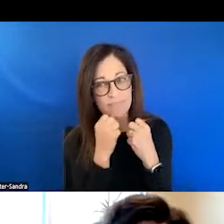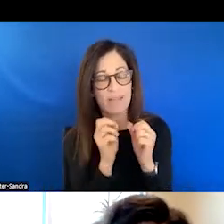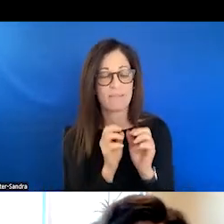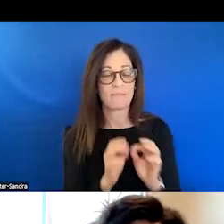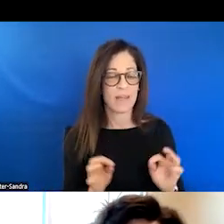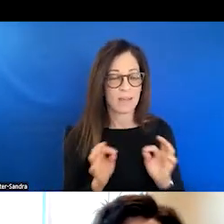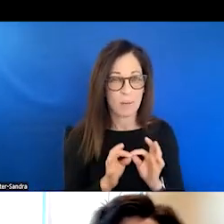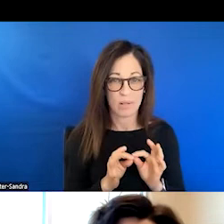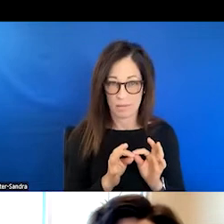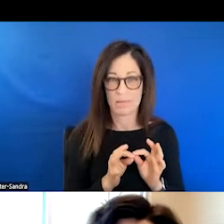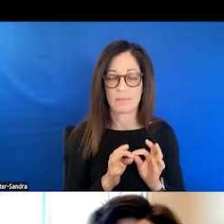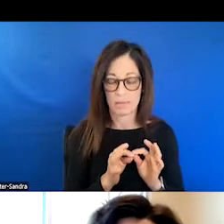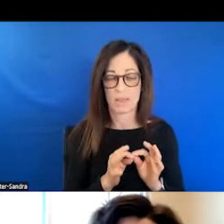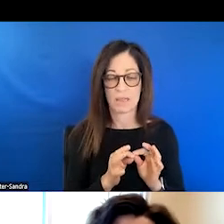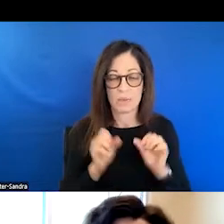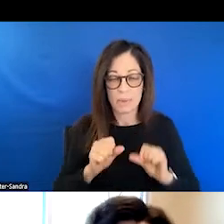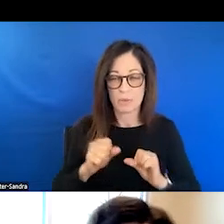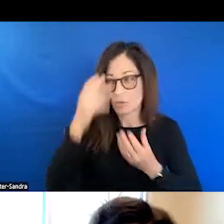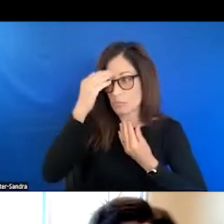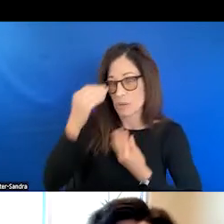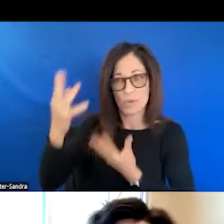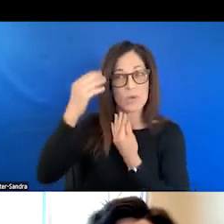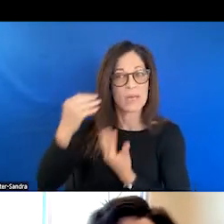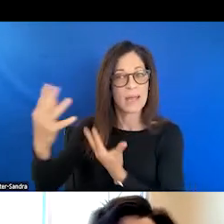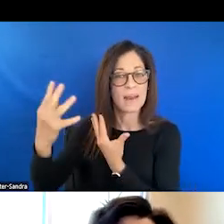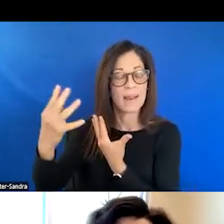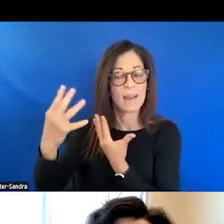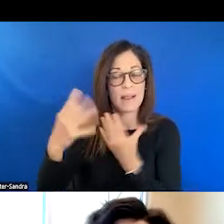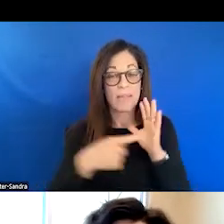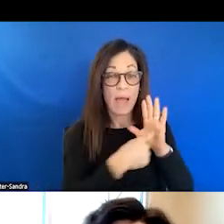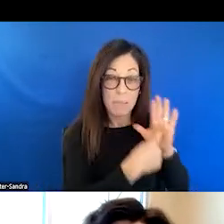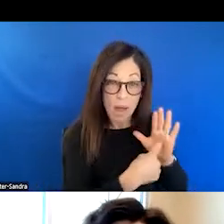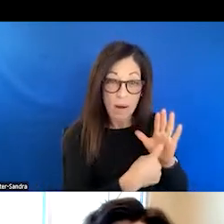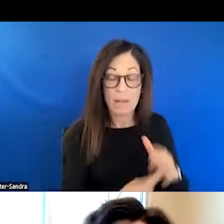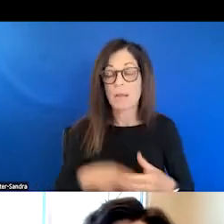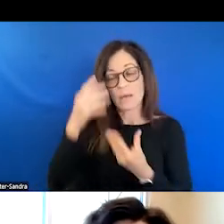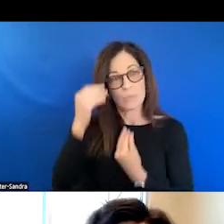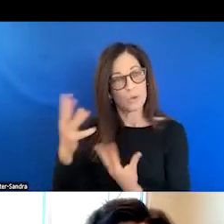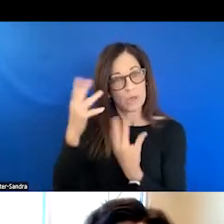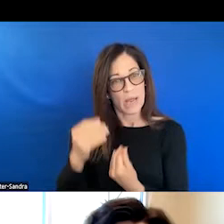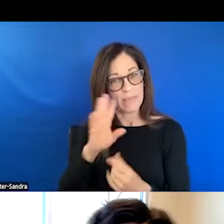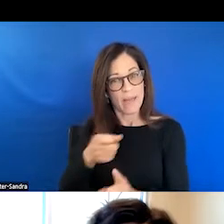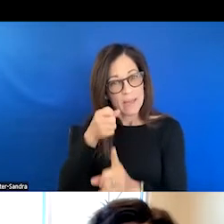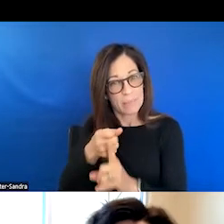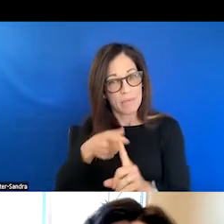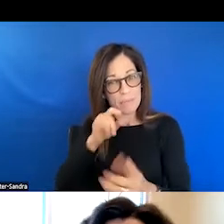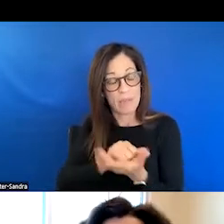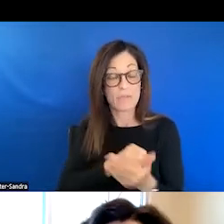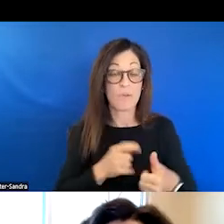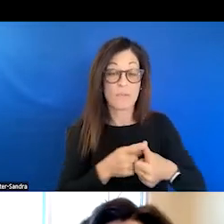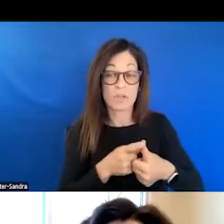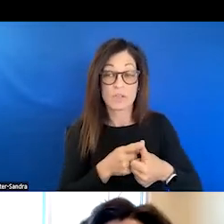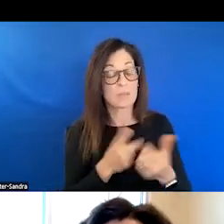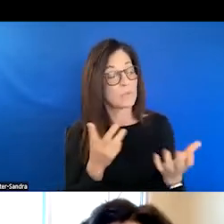in communicating the model, communicating the impact. So first, I think I'm